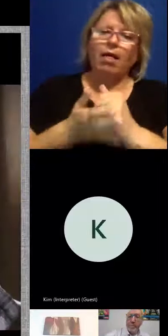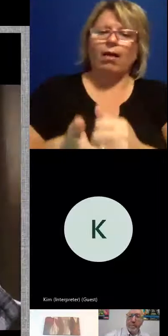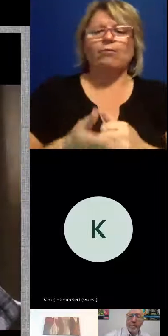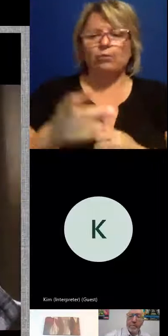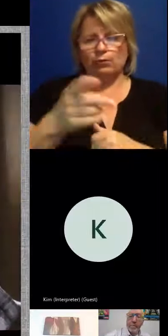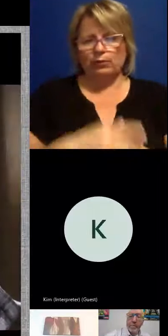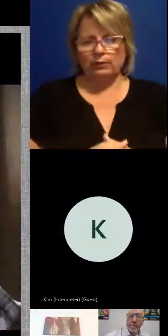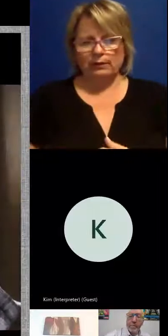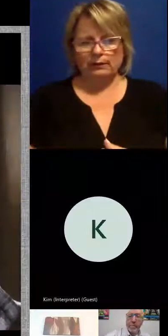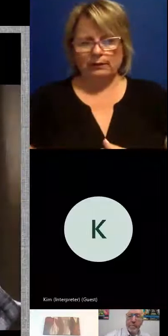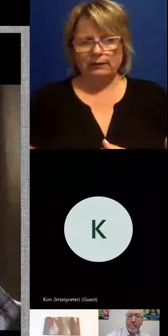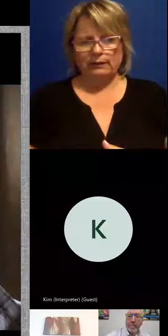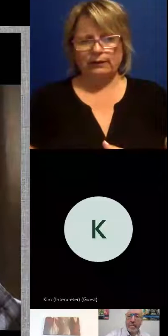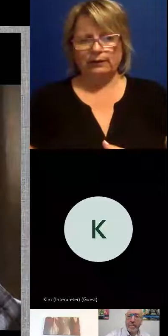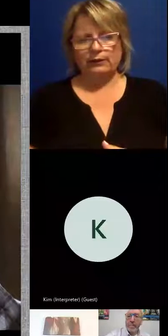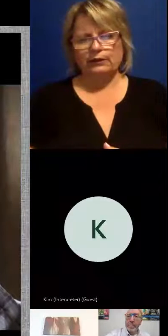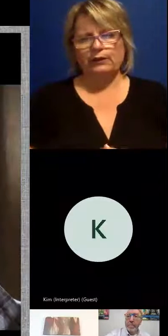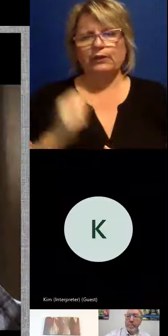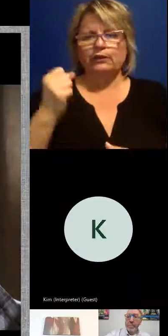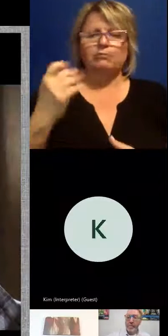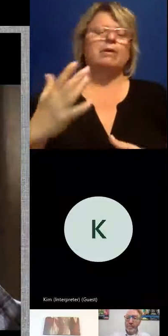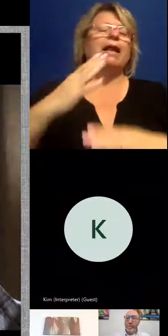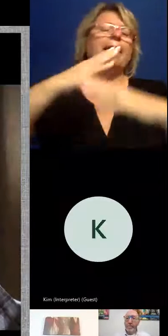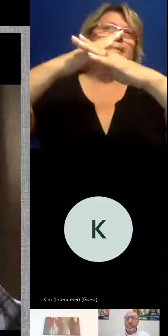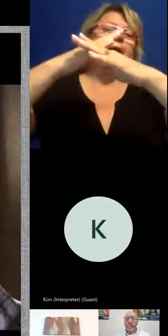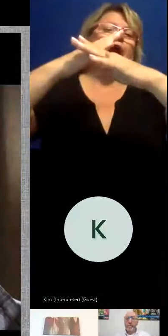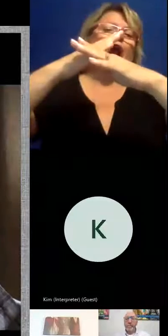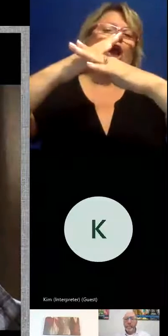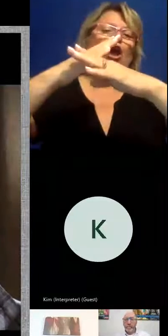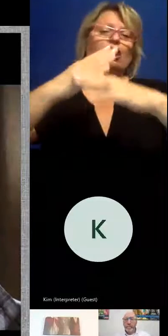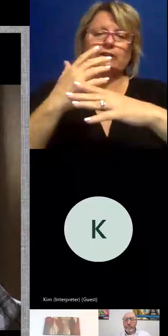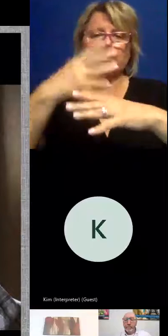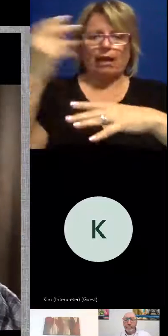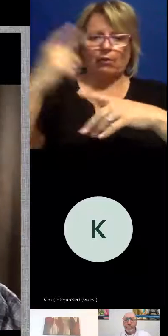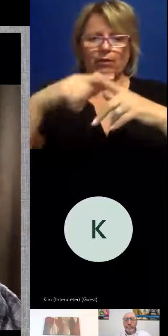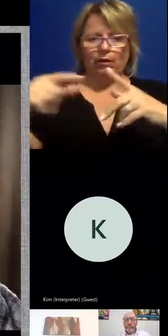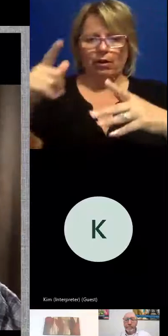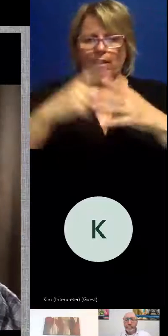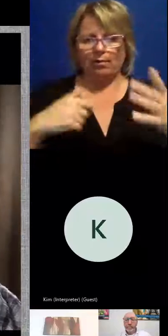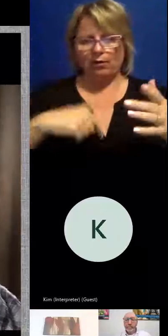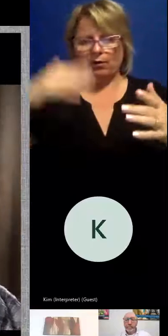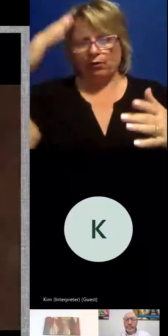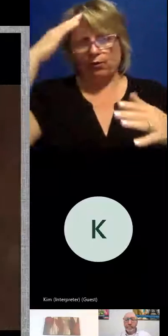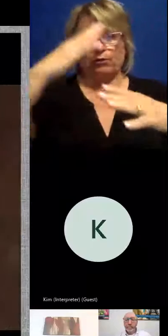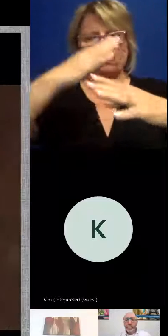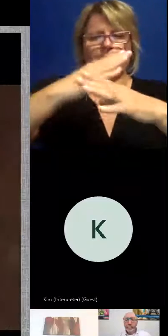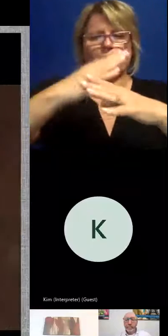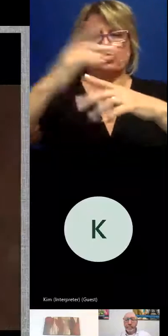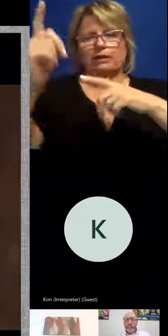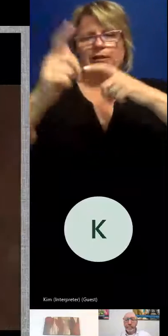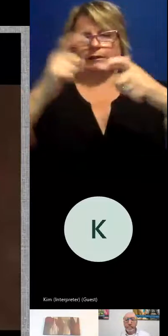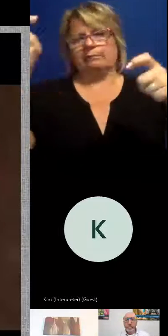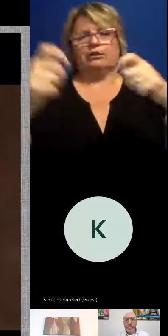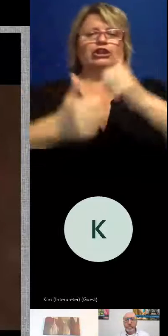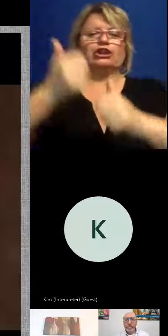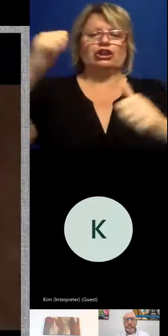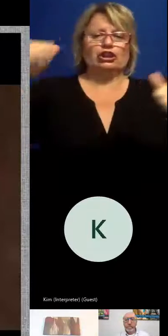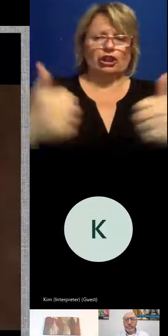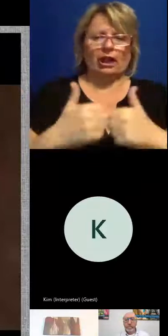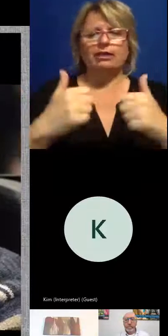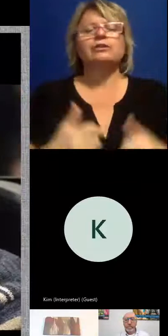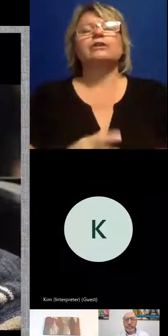There's tons of barriers out there, but attitudinal barriers are the biggest, I think. The biggest thing is